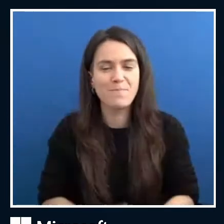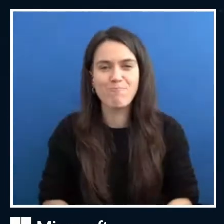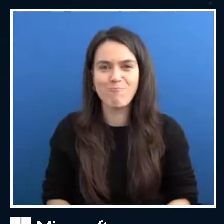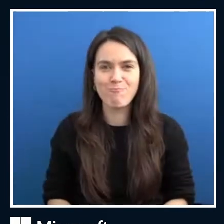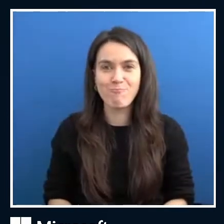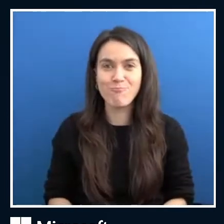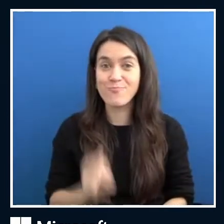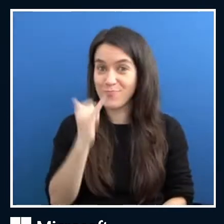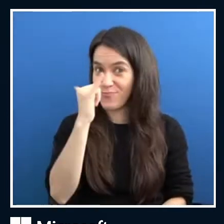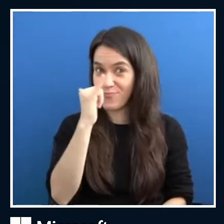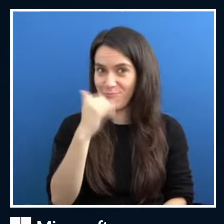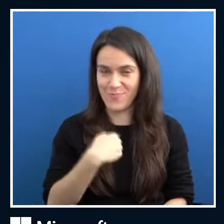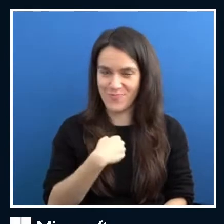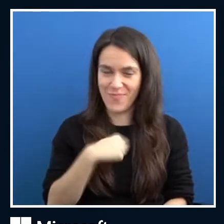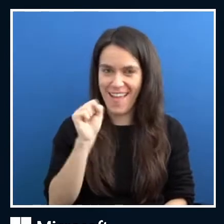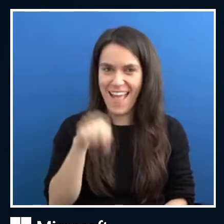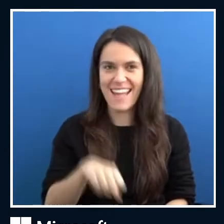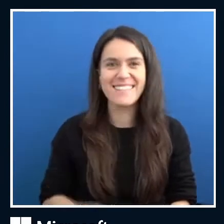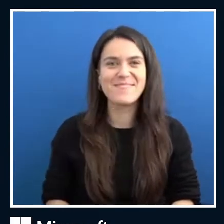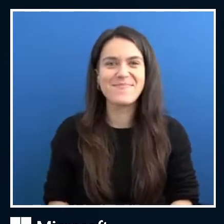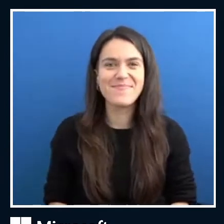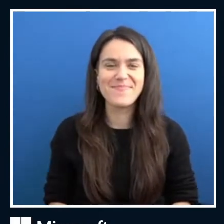Yeah. Mm-hmm.